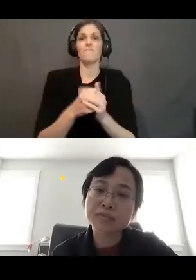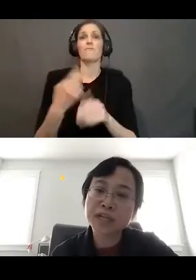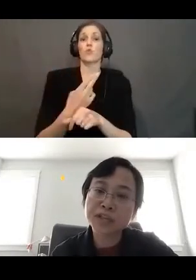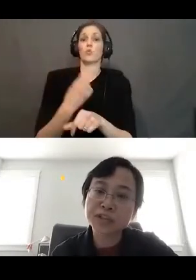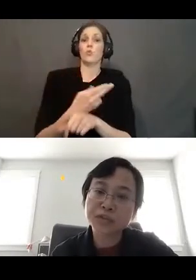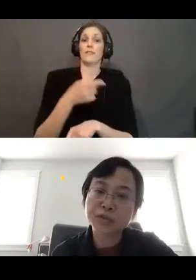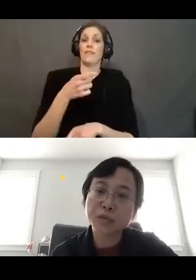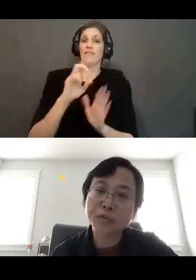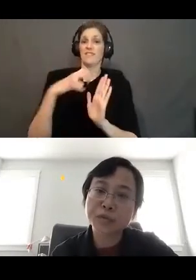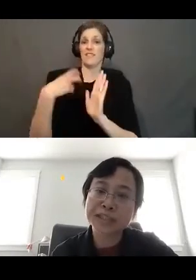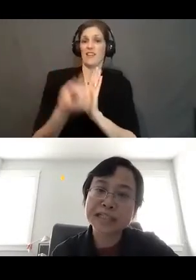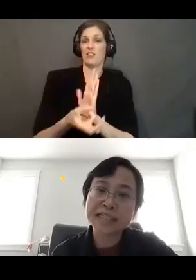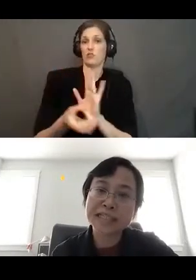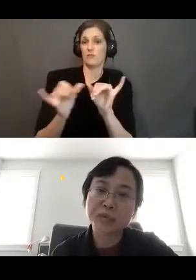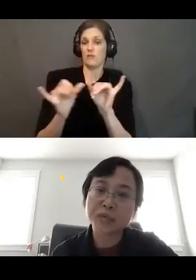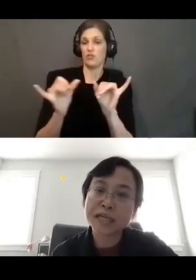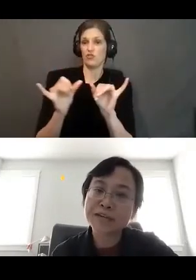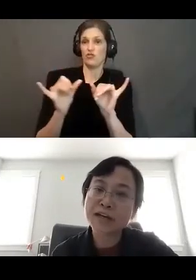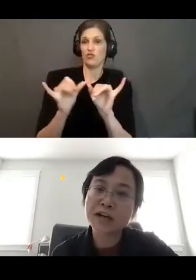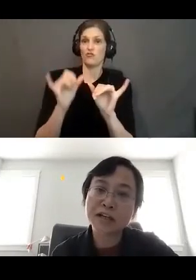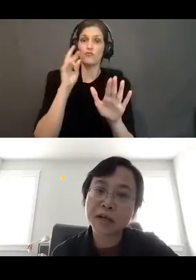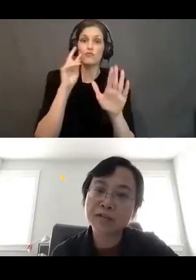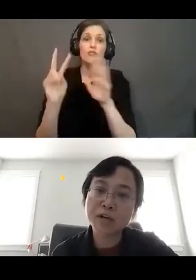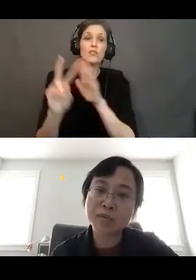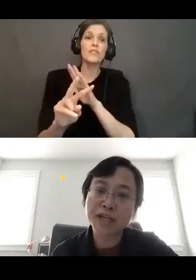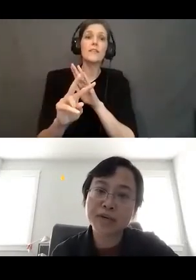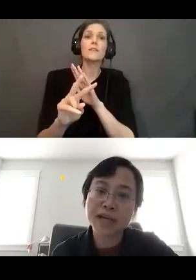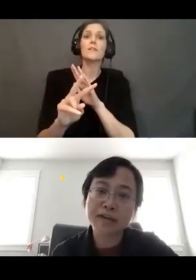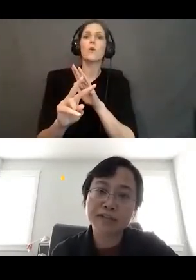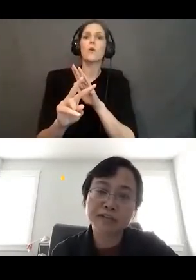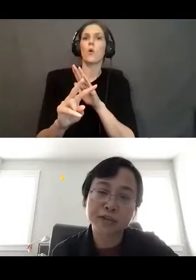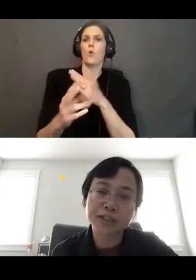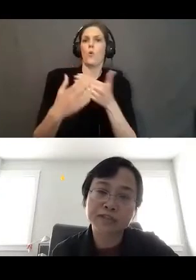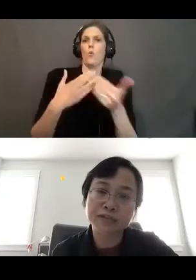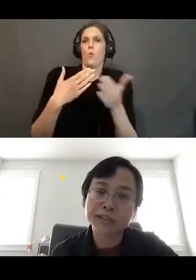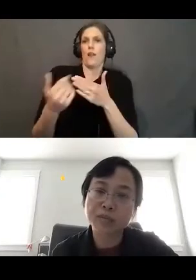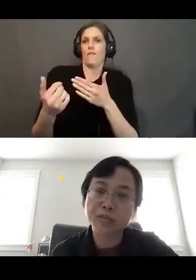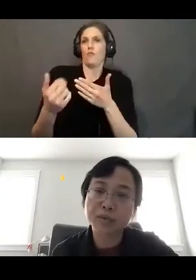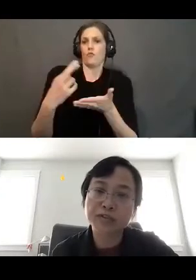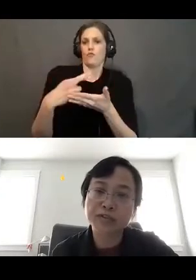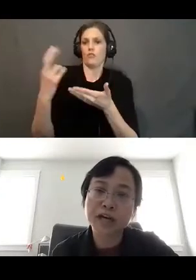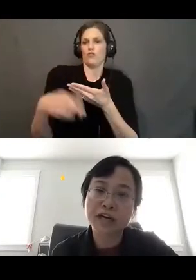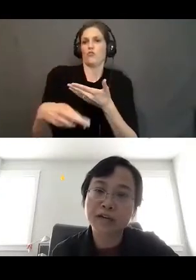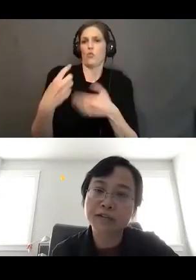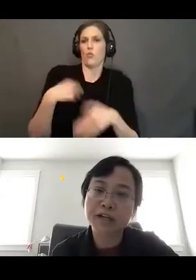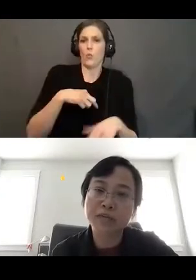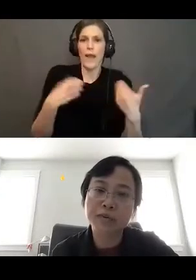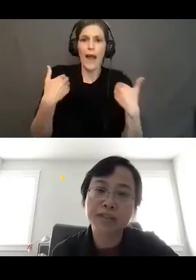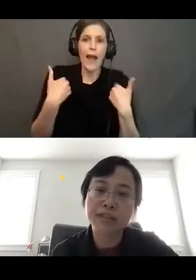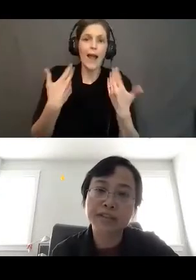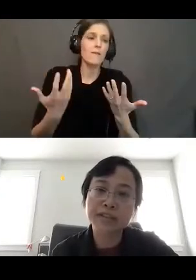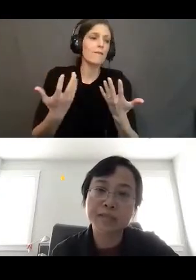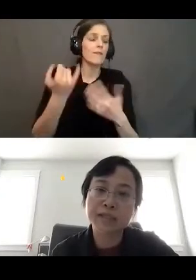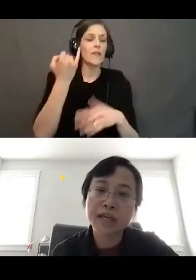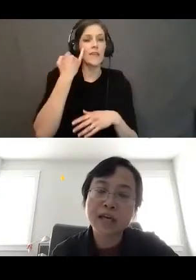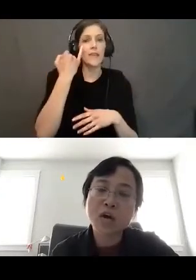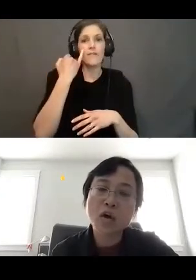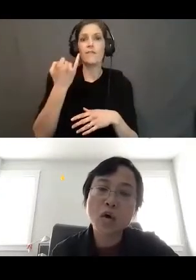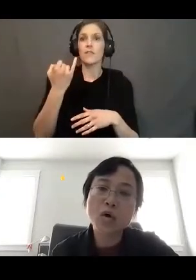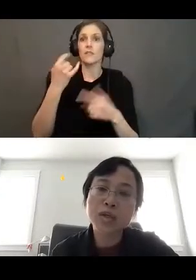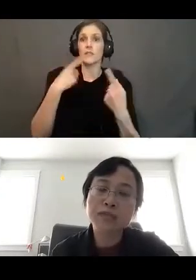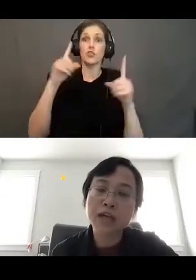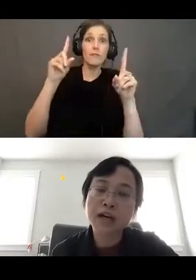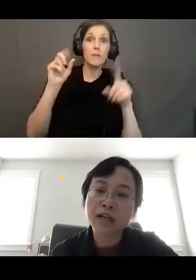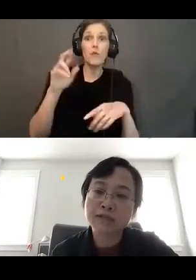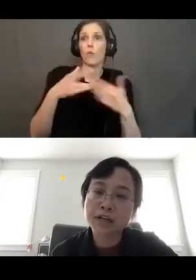engagement measure for predicting whatever outcome variable that we have. For example, if the outcome variable is achievement,